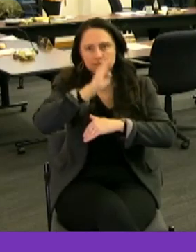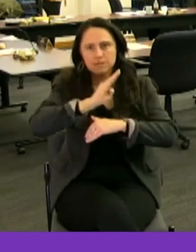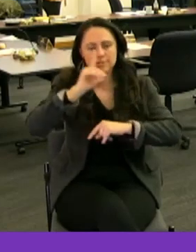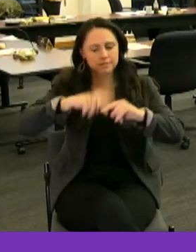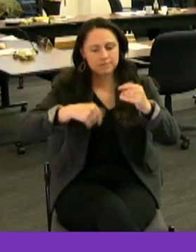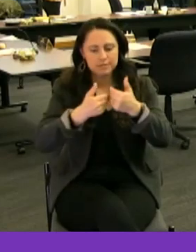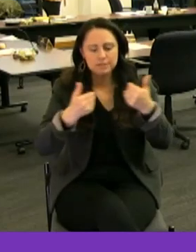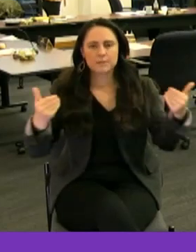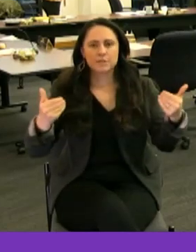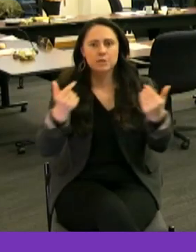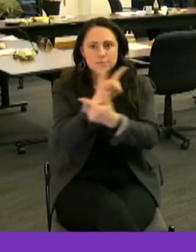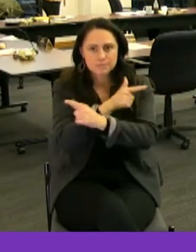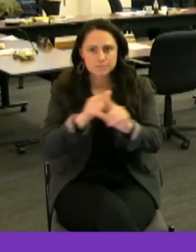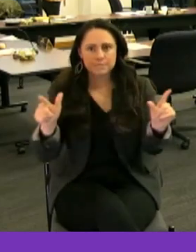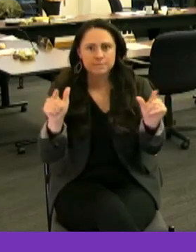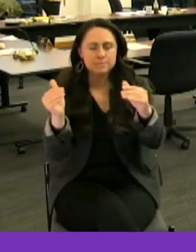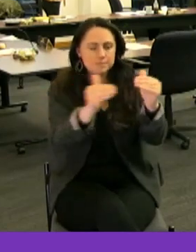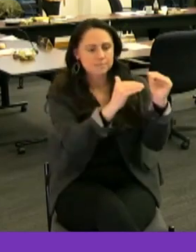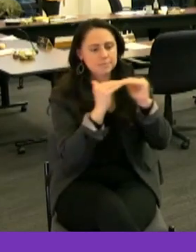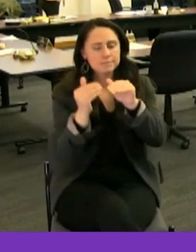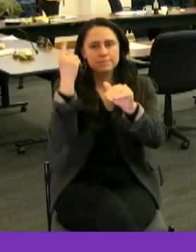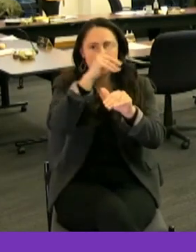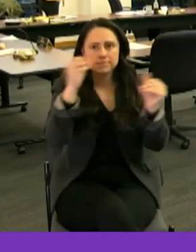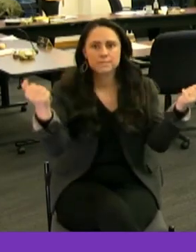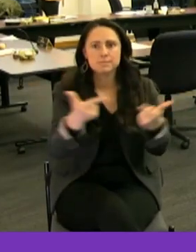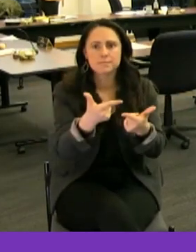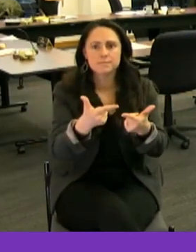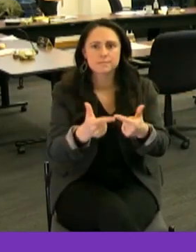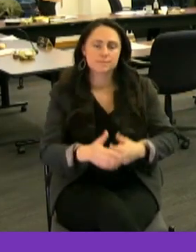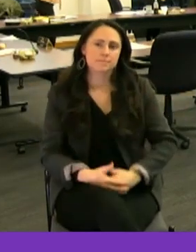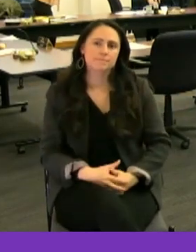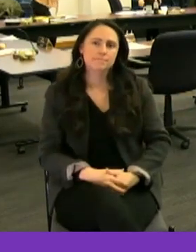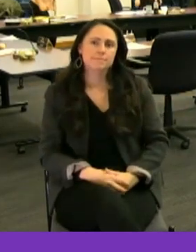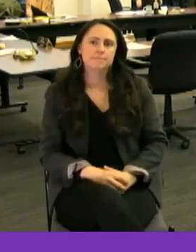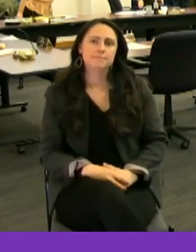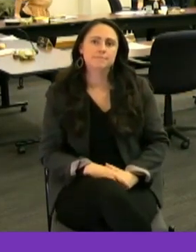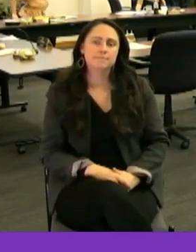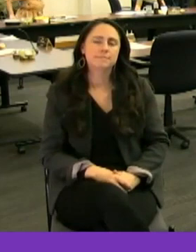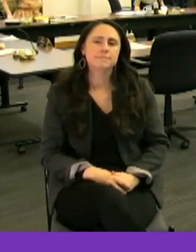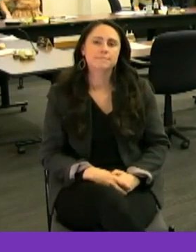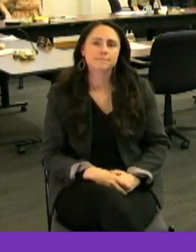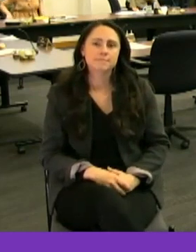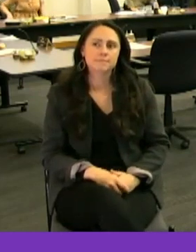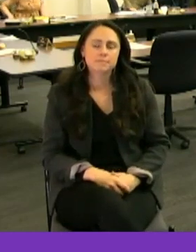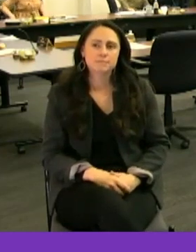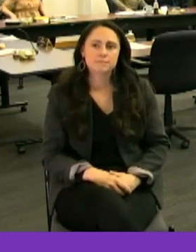under God, indivisible, with liberty and justice for all.